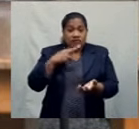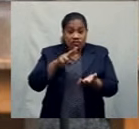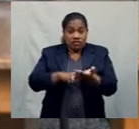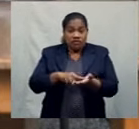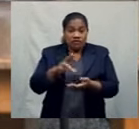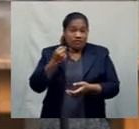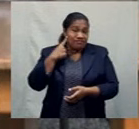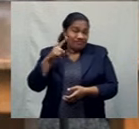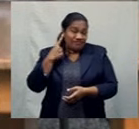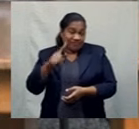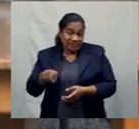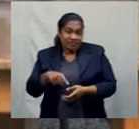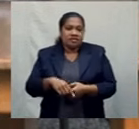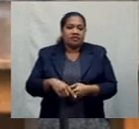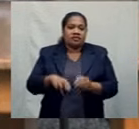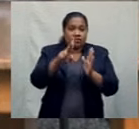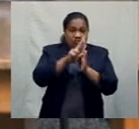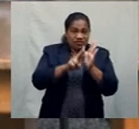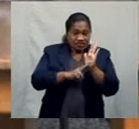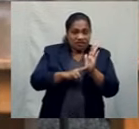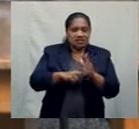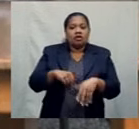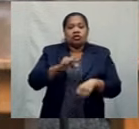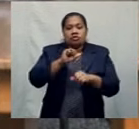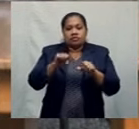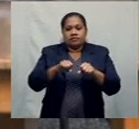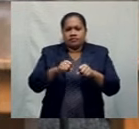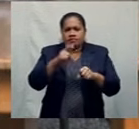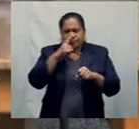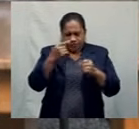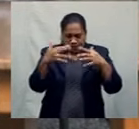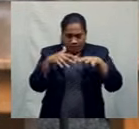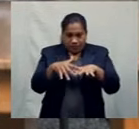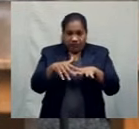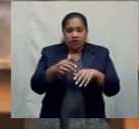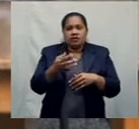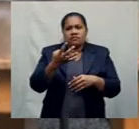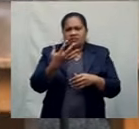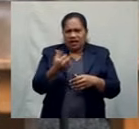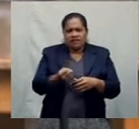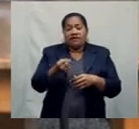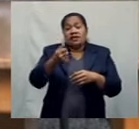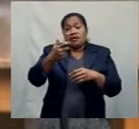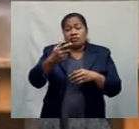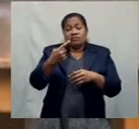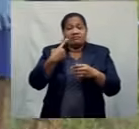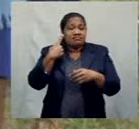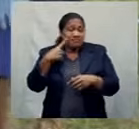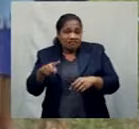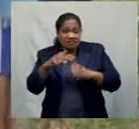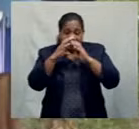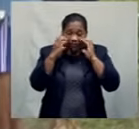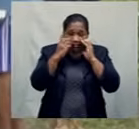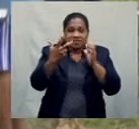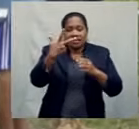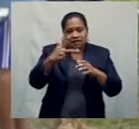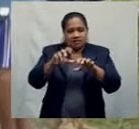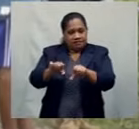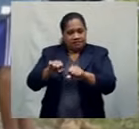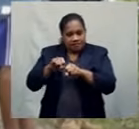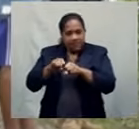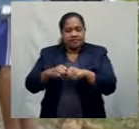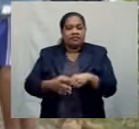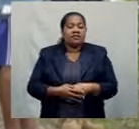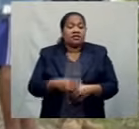restrictions, social gathering recorded 24 cases, failure to wear a mask had 8 arrests, curfew and breach of Ministry of